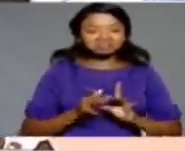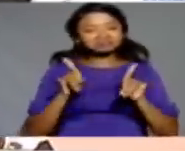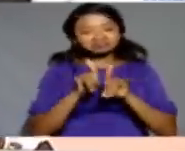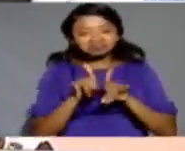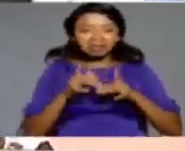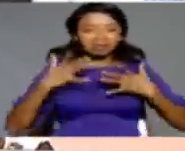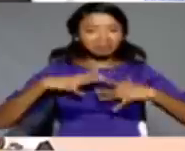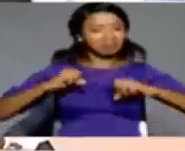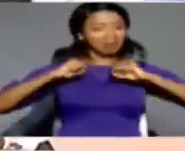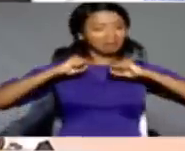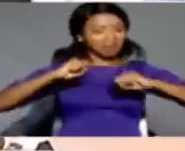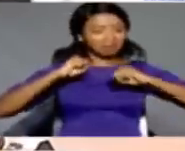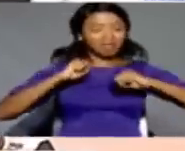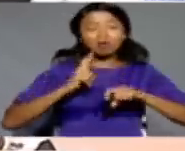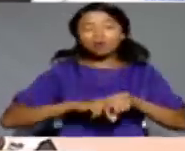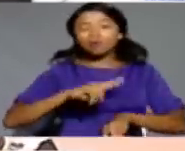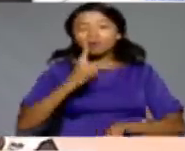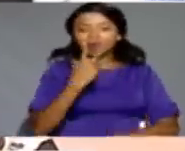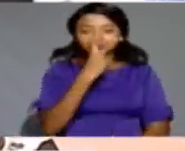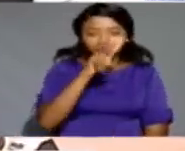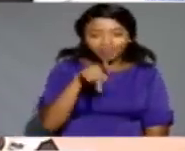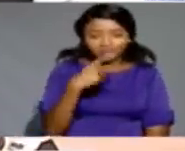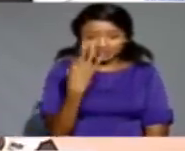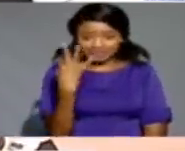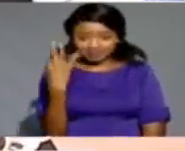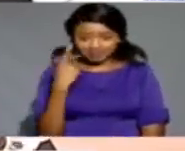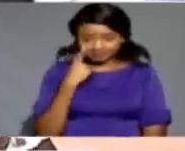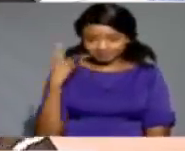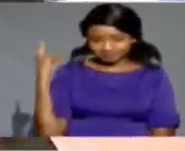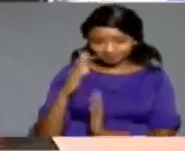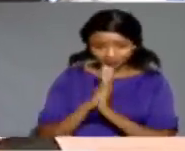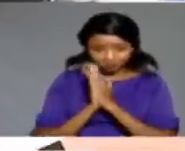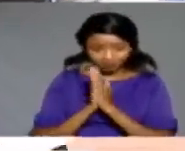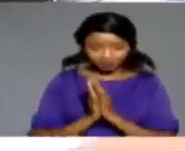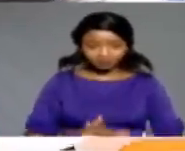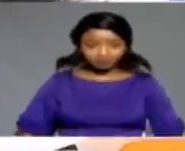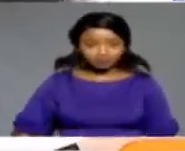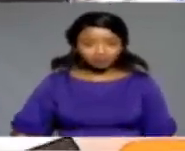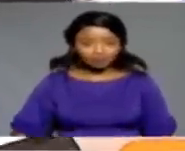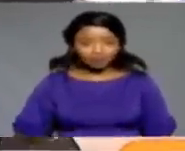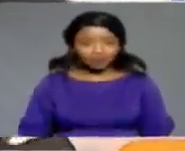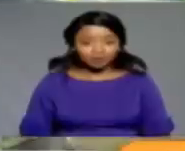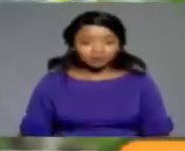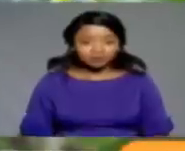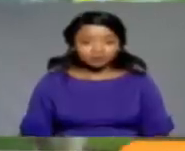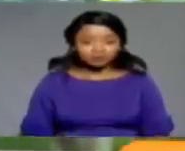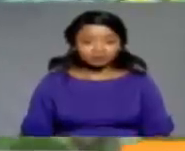in 2003. Raquel Muigai kicks off the broadcast.